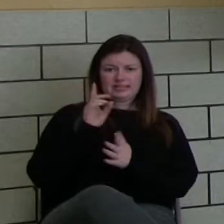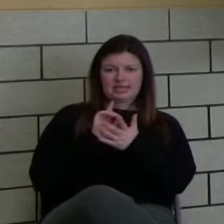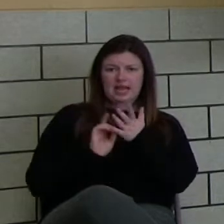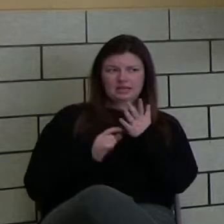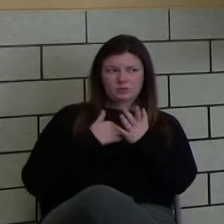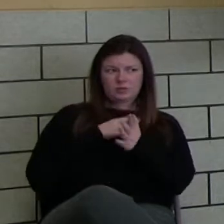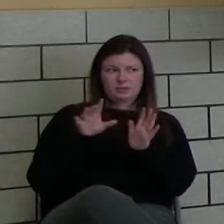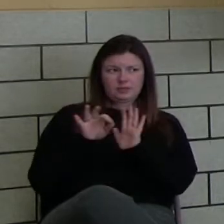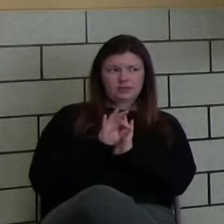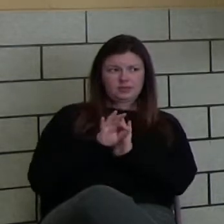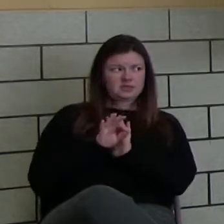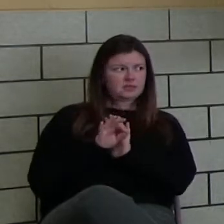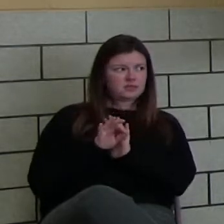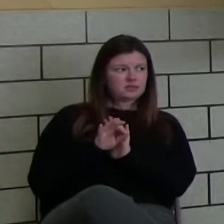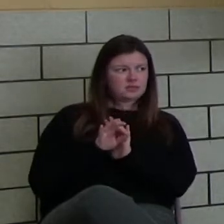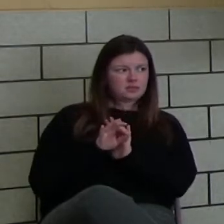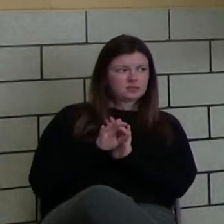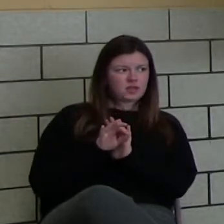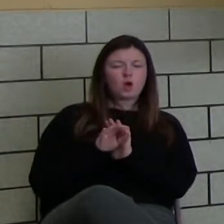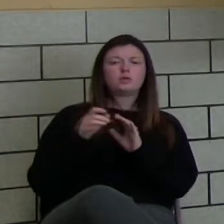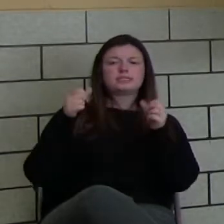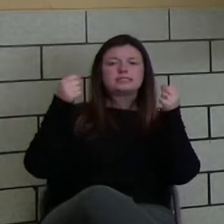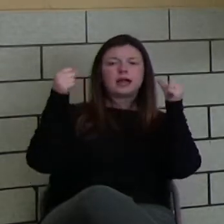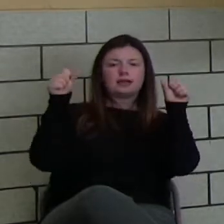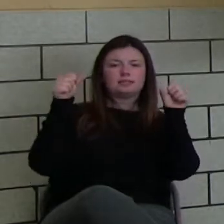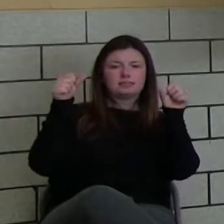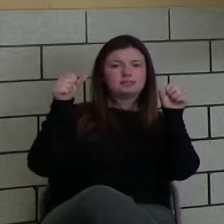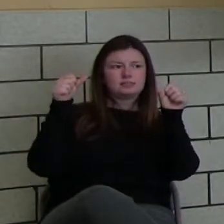What was that question? Wayfinding signs.